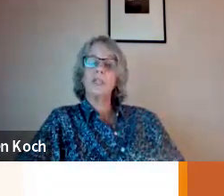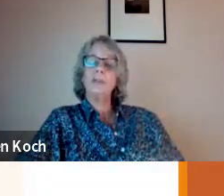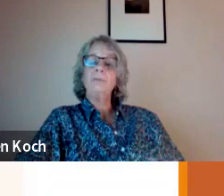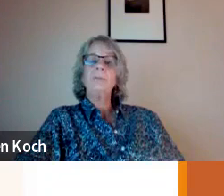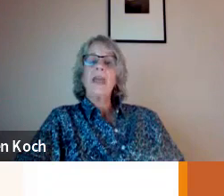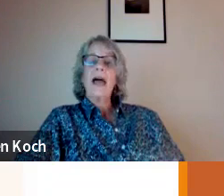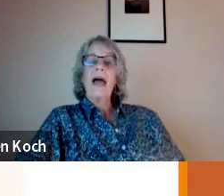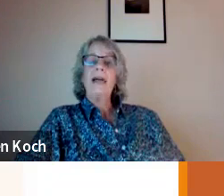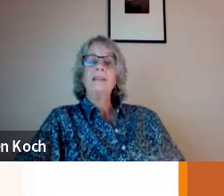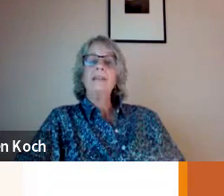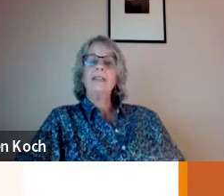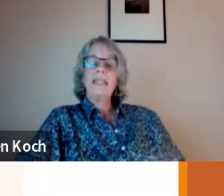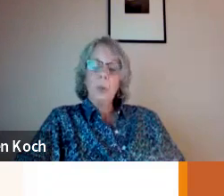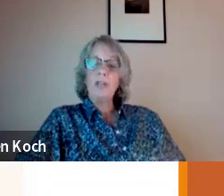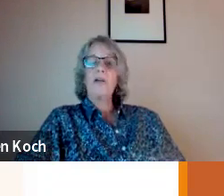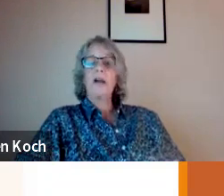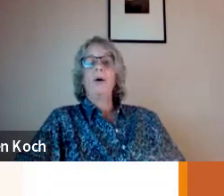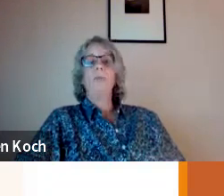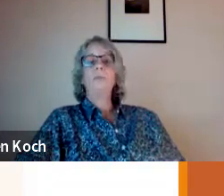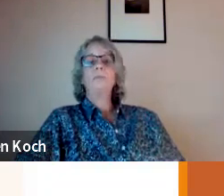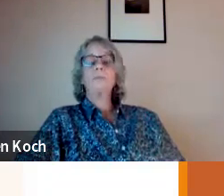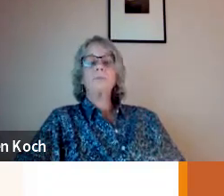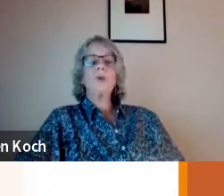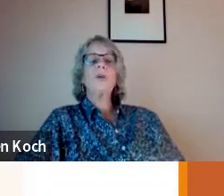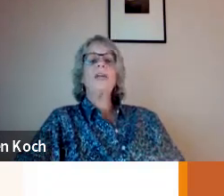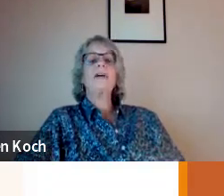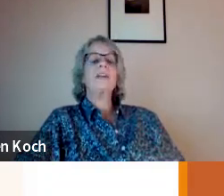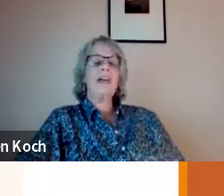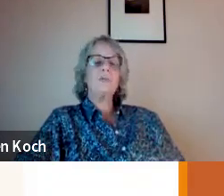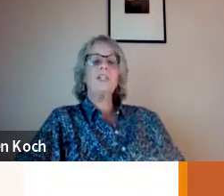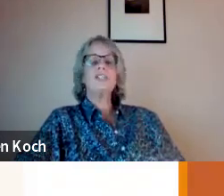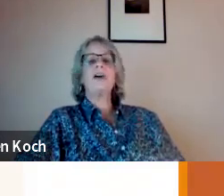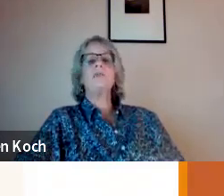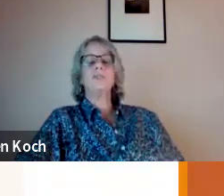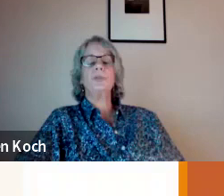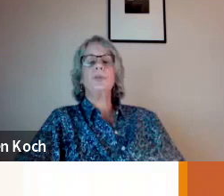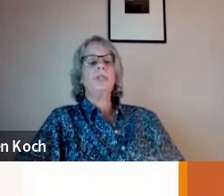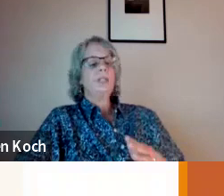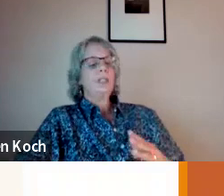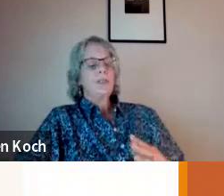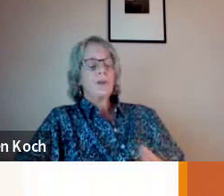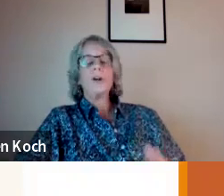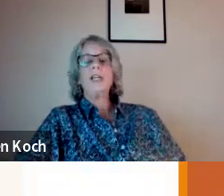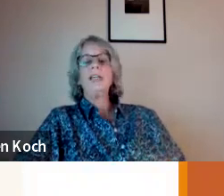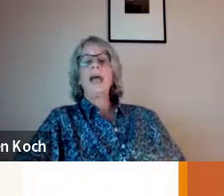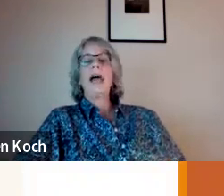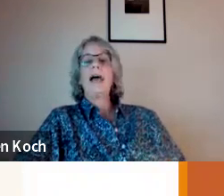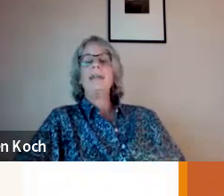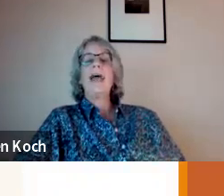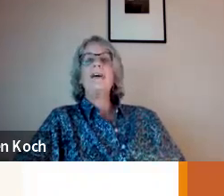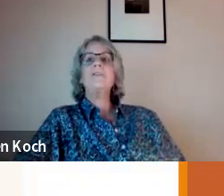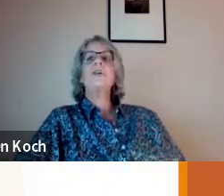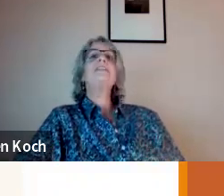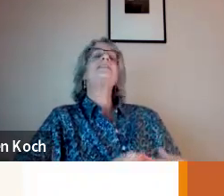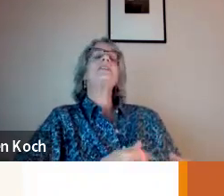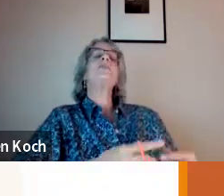his attorney, and he wanted our help. We have again reached out to the Guardian,